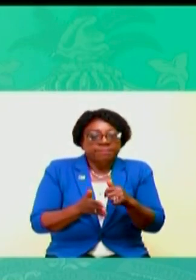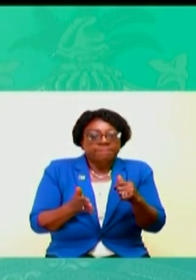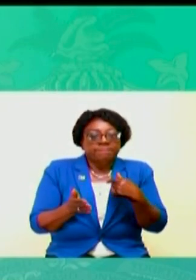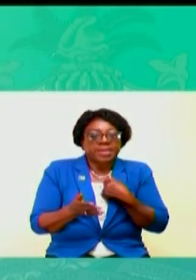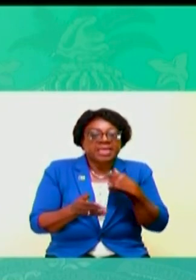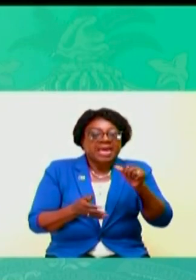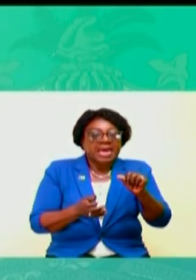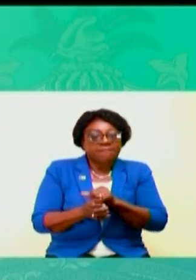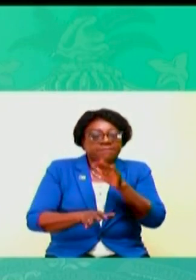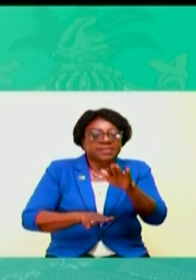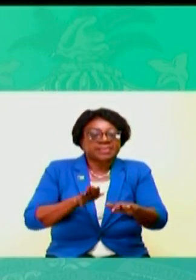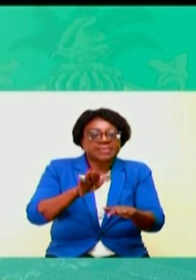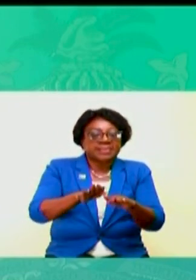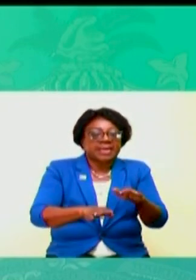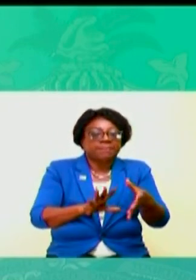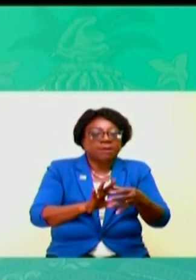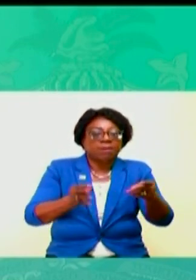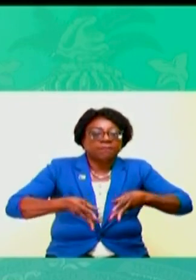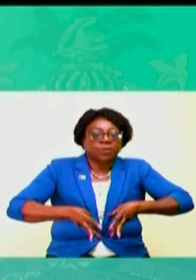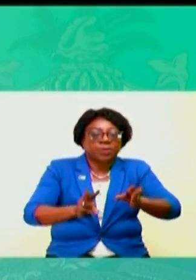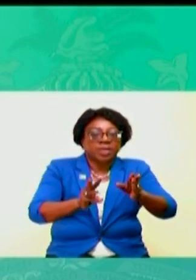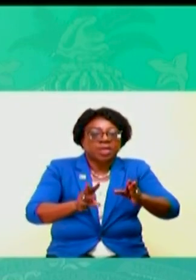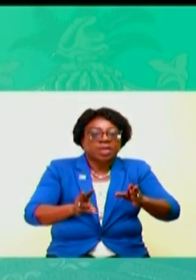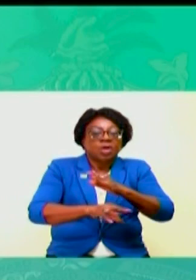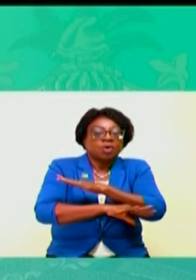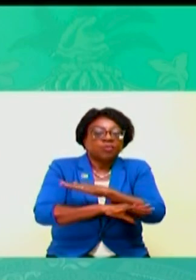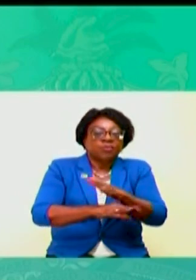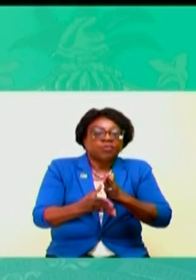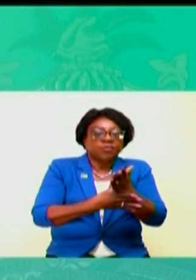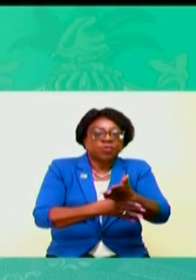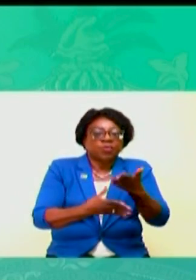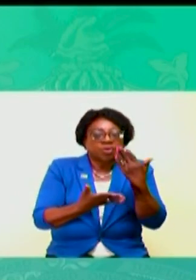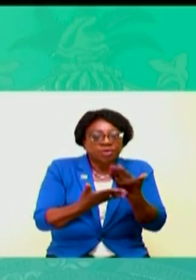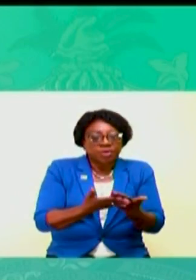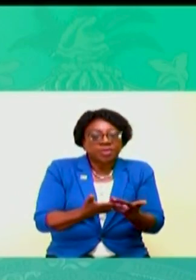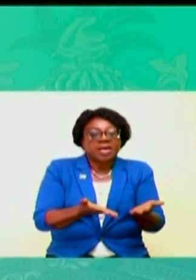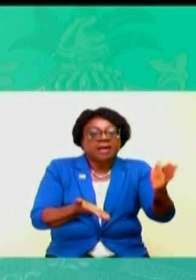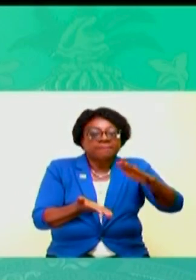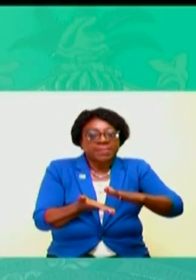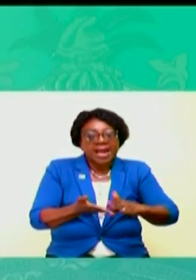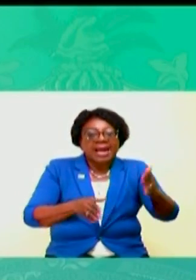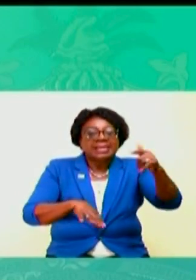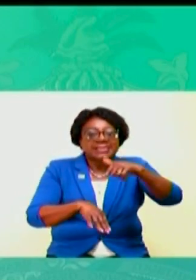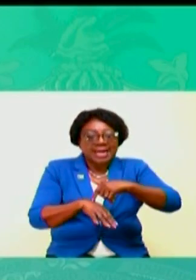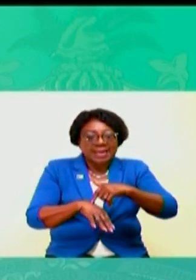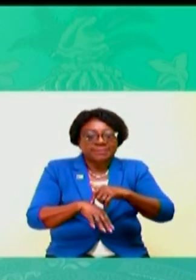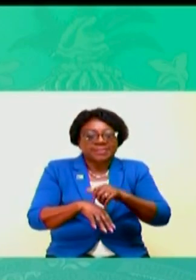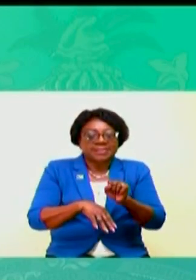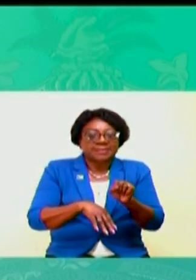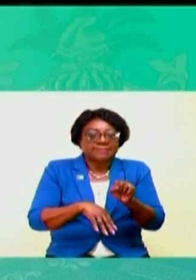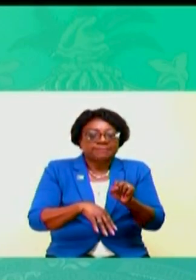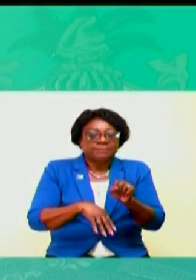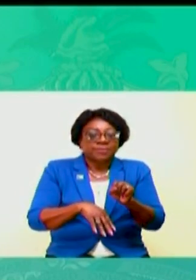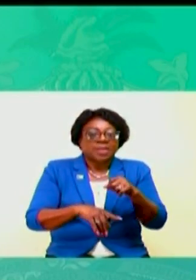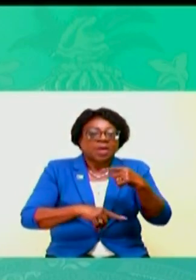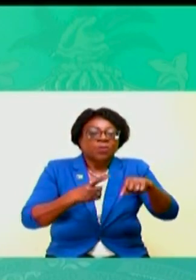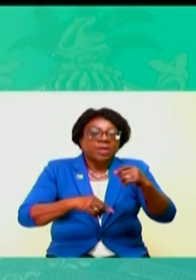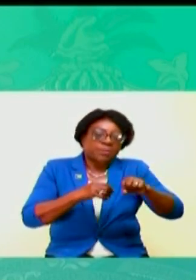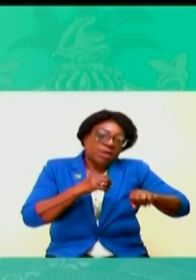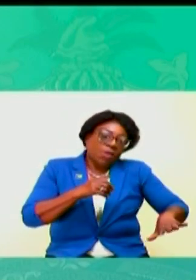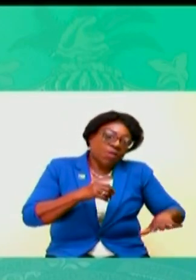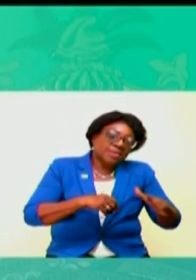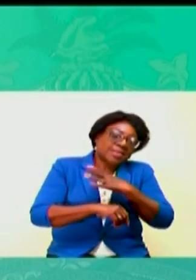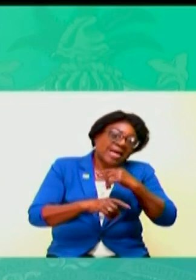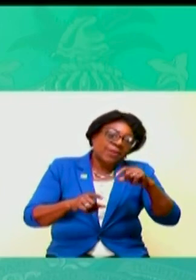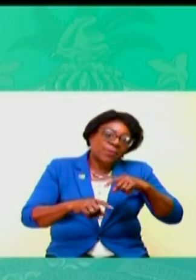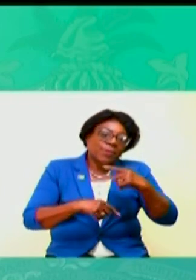step of the way, through thick and thin, in good times and in bad times, when we lost